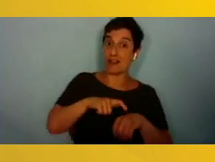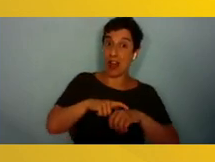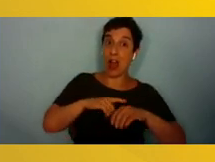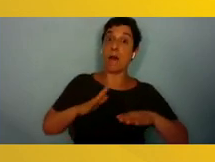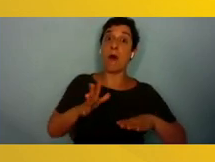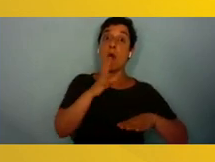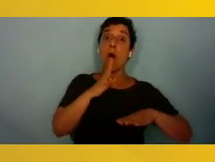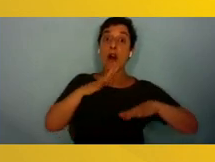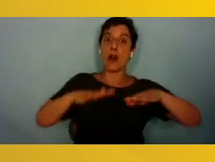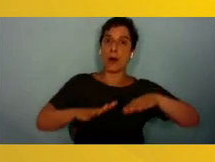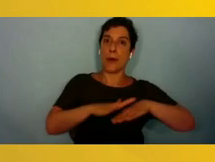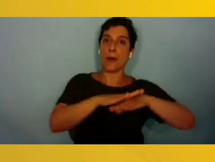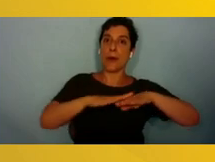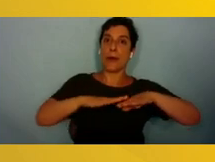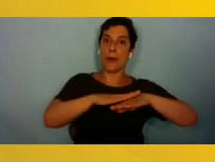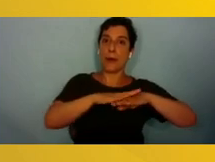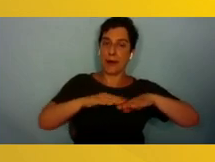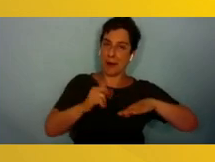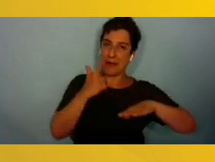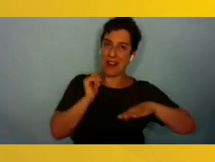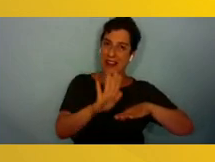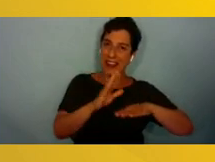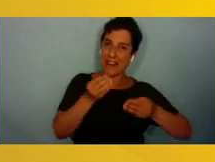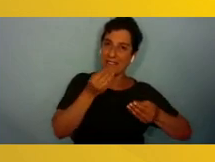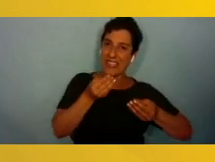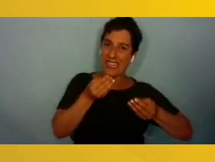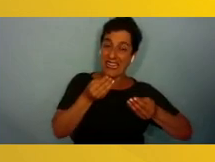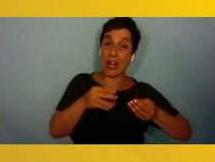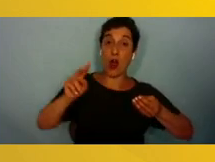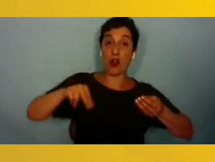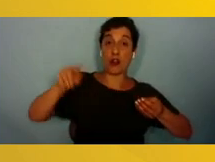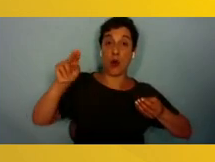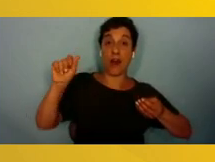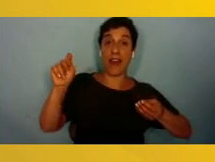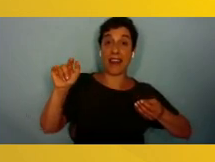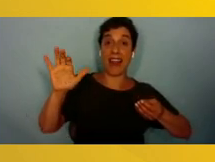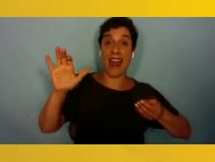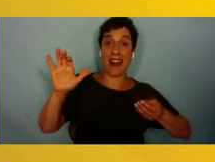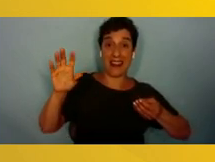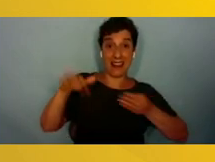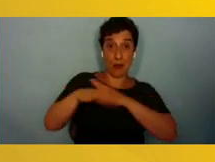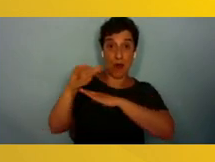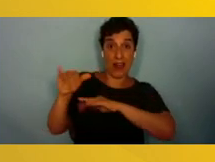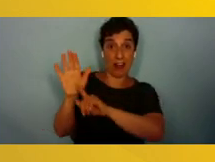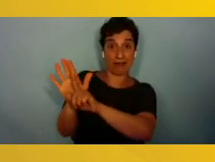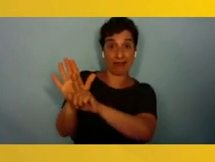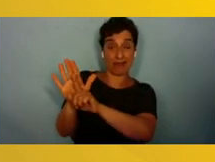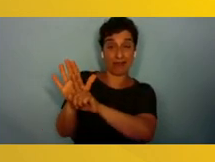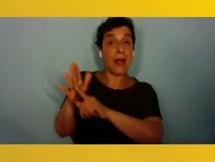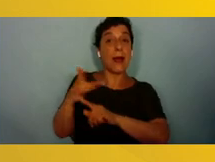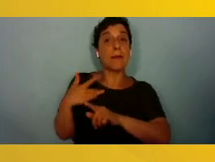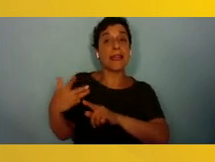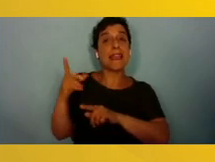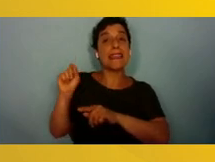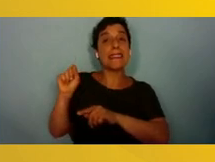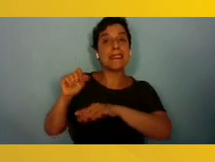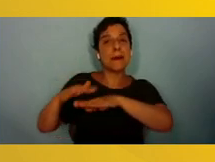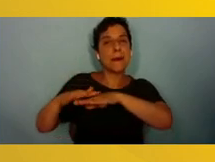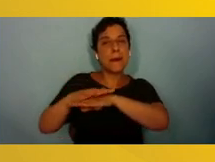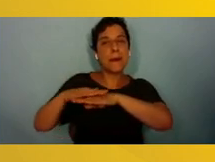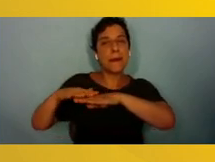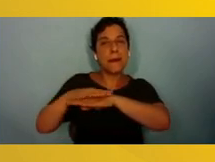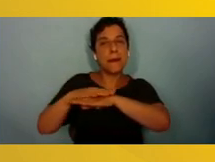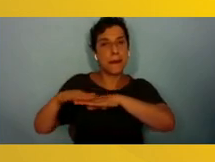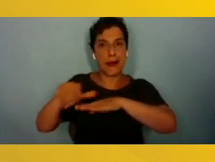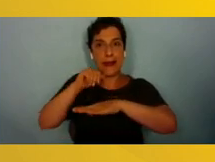upon their feeding ecology. So for example, in North Atlantic right whales, they skim feed right at the surface and